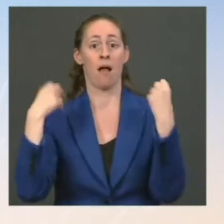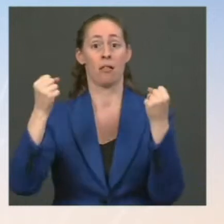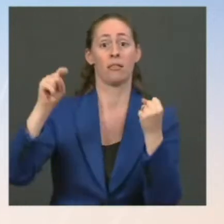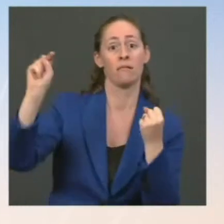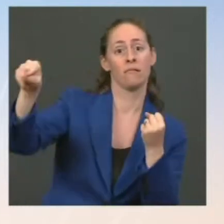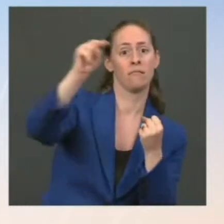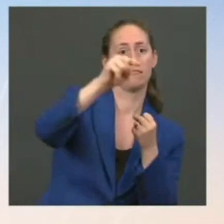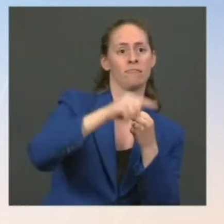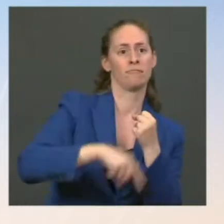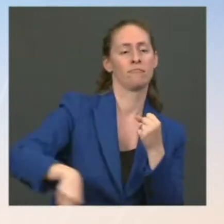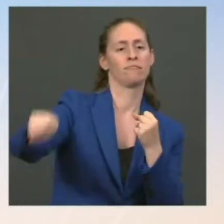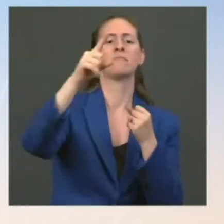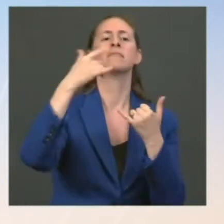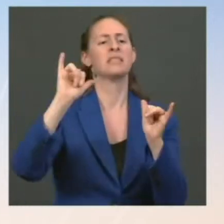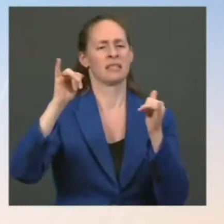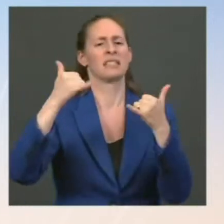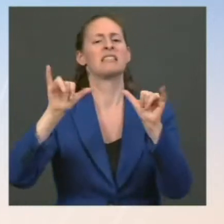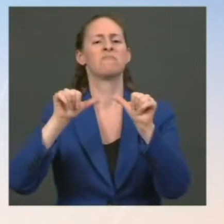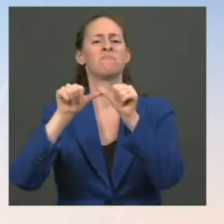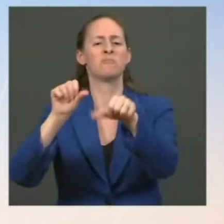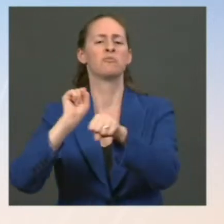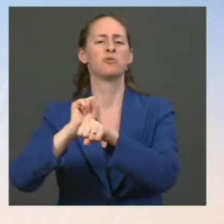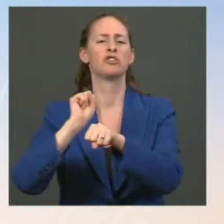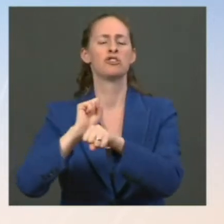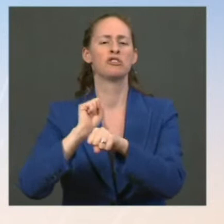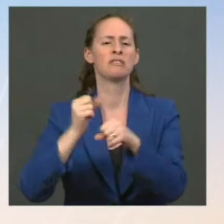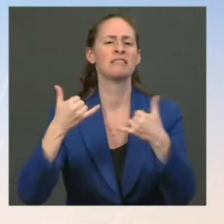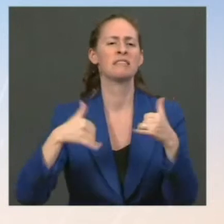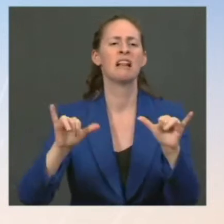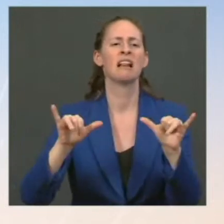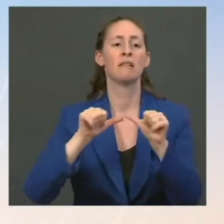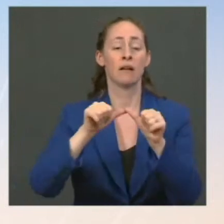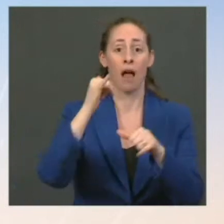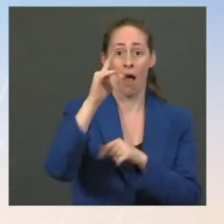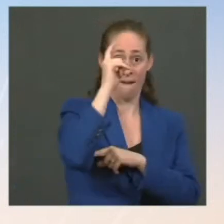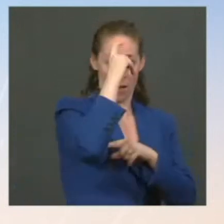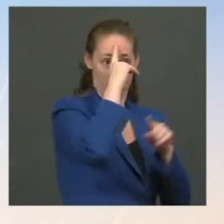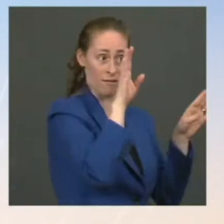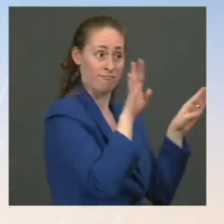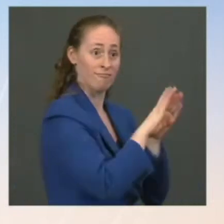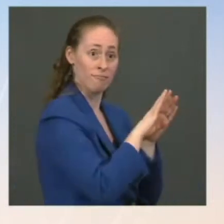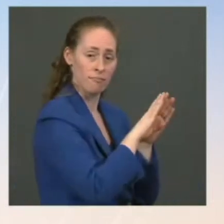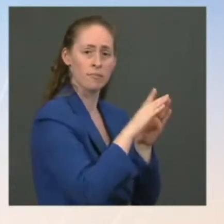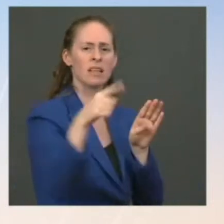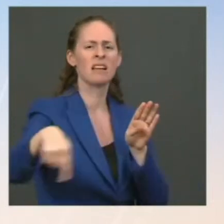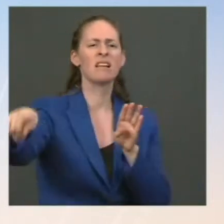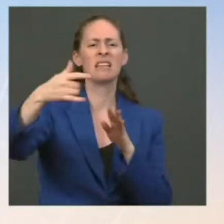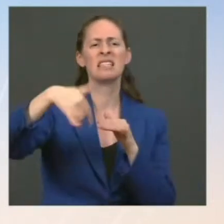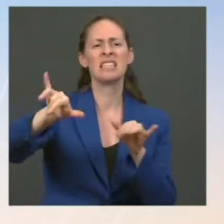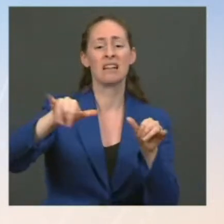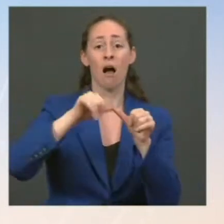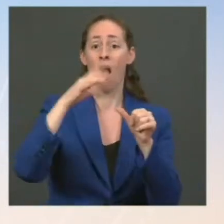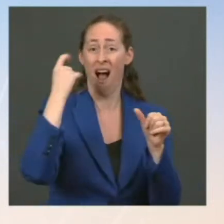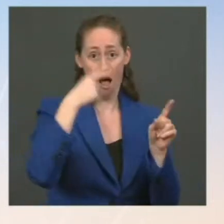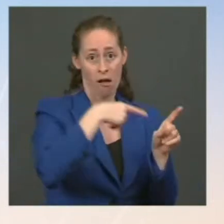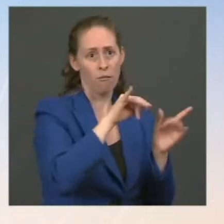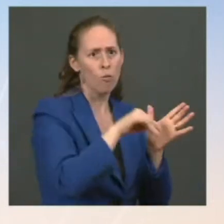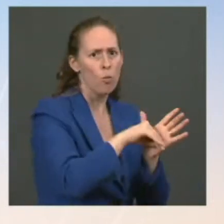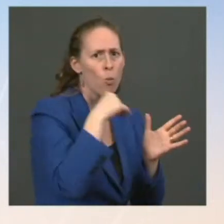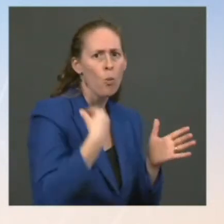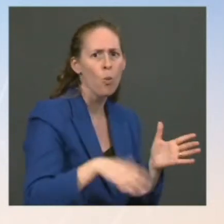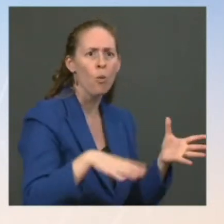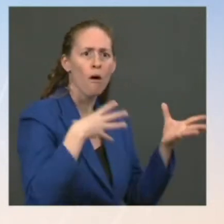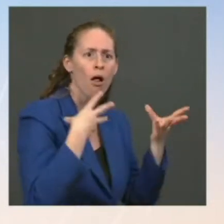be exempt. But government shutdowns also are hugely costly. They would include the cutting of staff at a